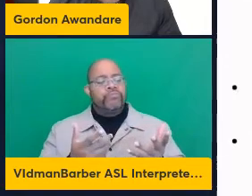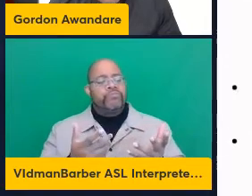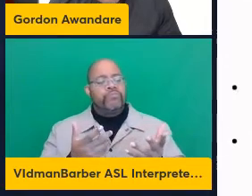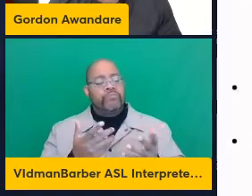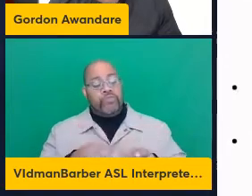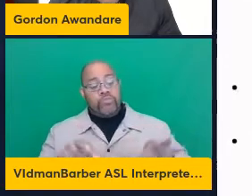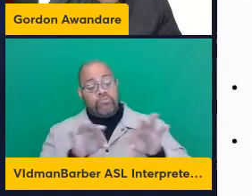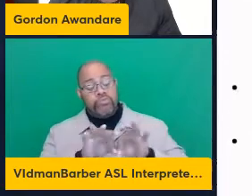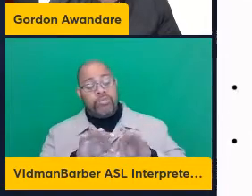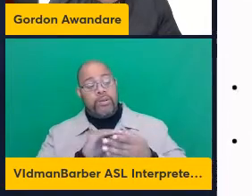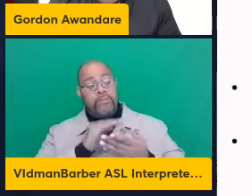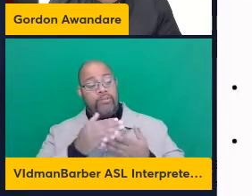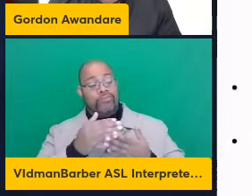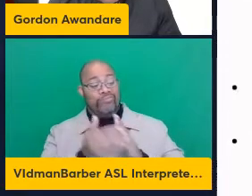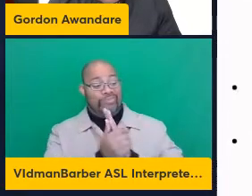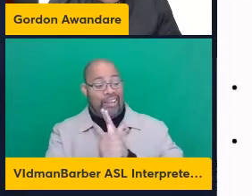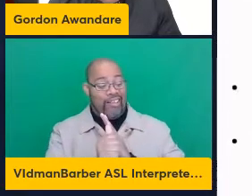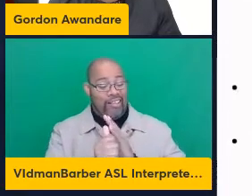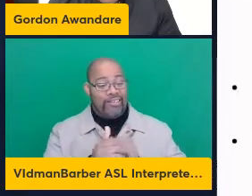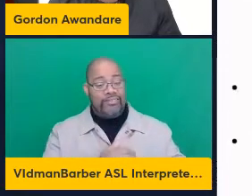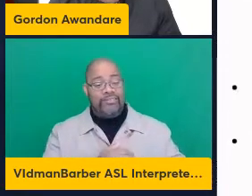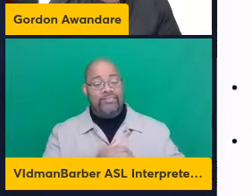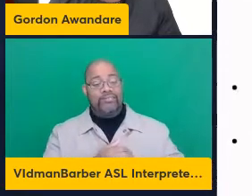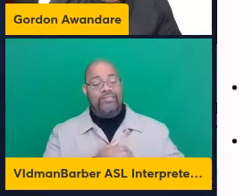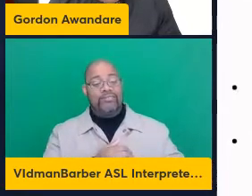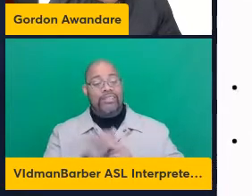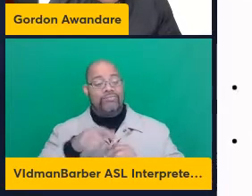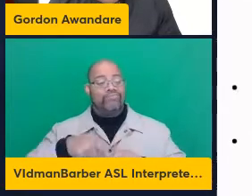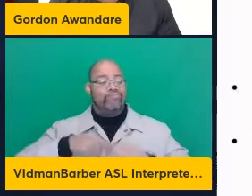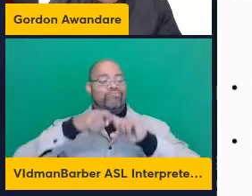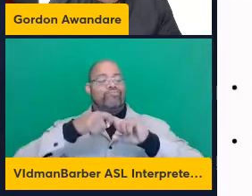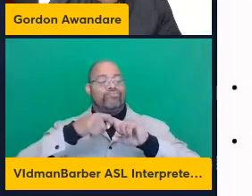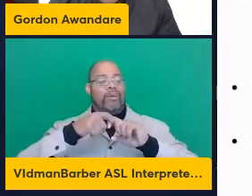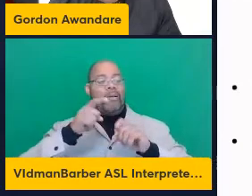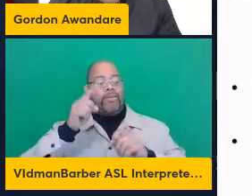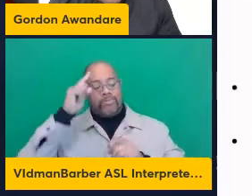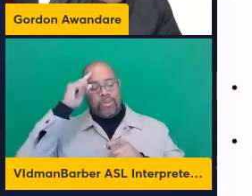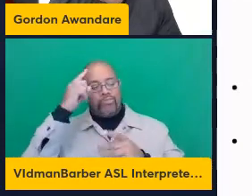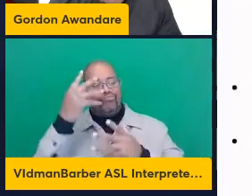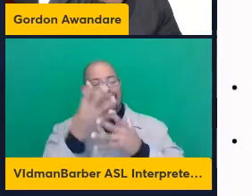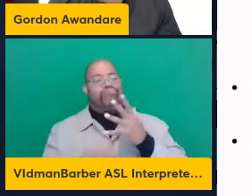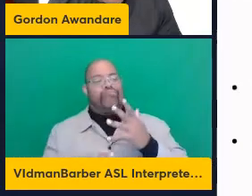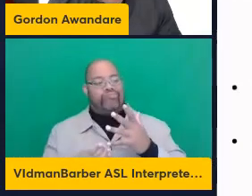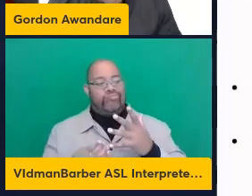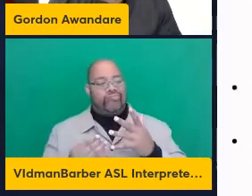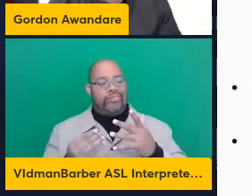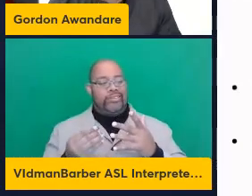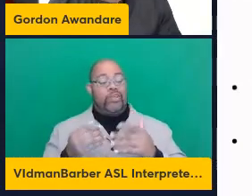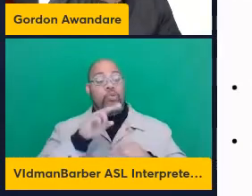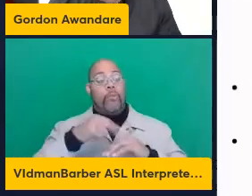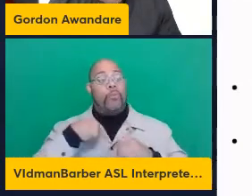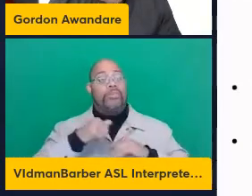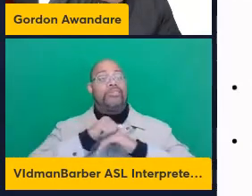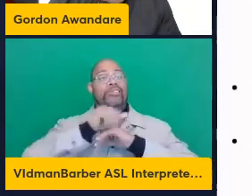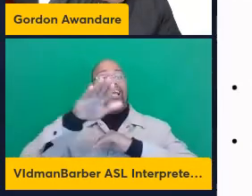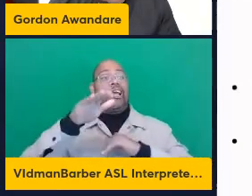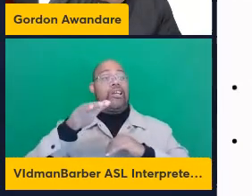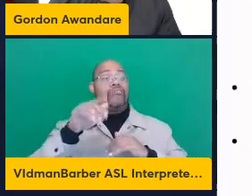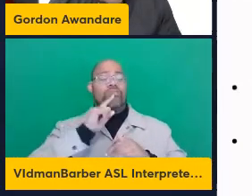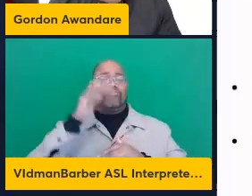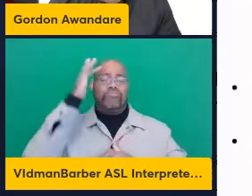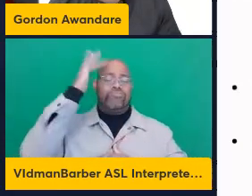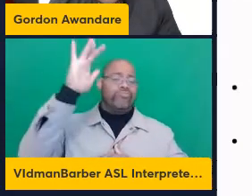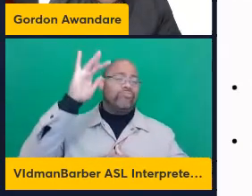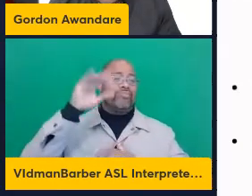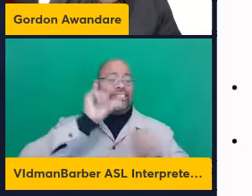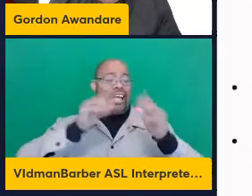critical mass of skills has been hampered by the brain drain. Normally, we send our brightest